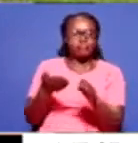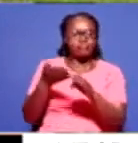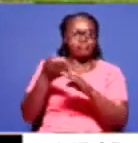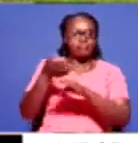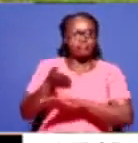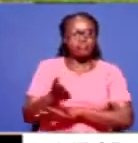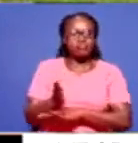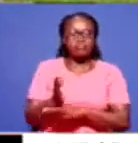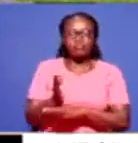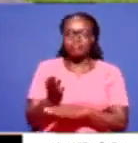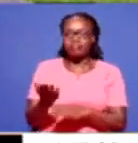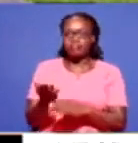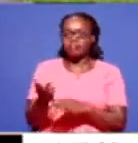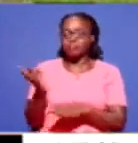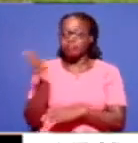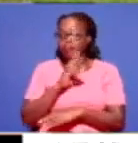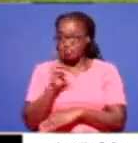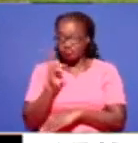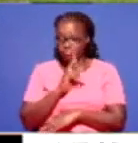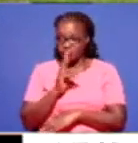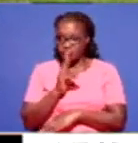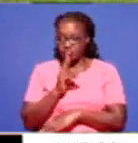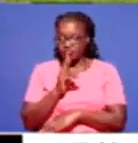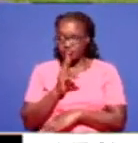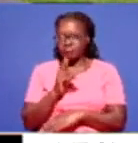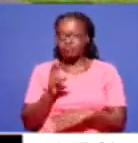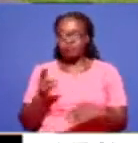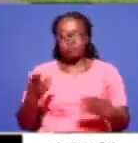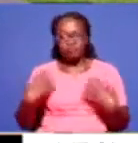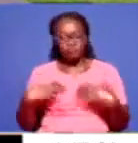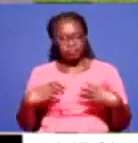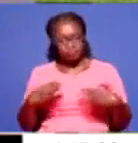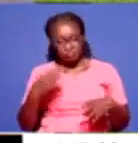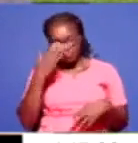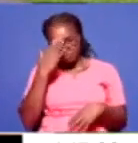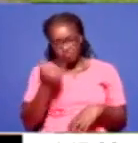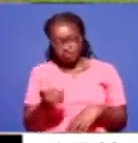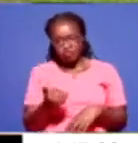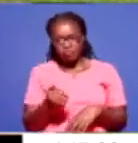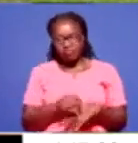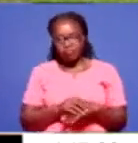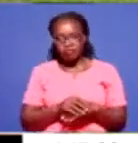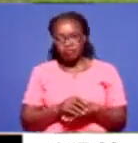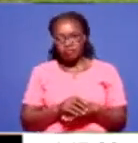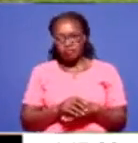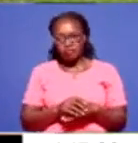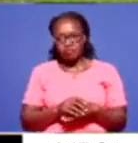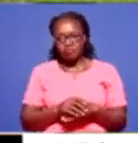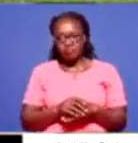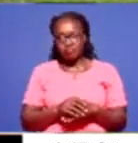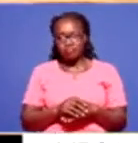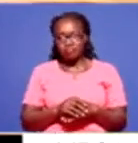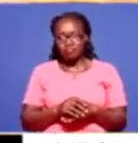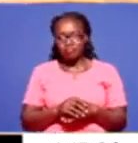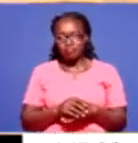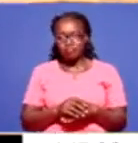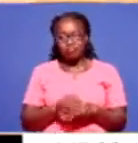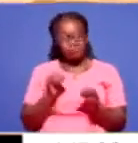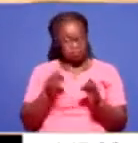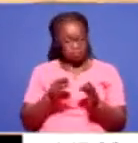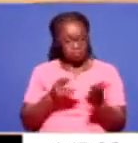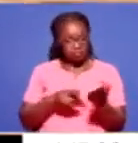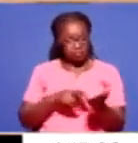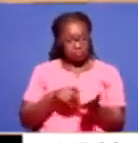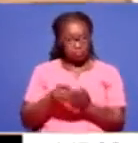ni very risky kwa human beings kwa sababu hata pale mtu akivuka miguu anaweza bebwa na maji.